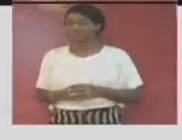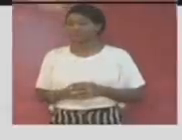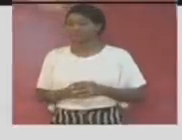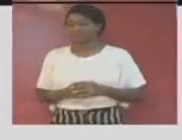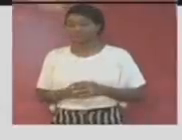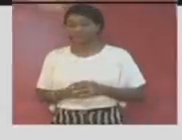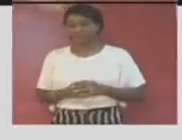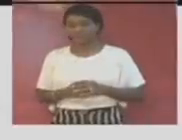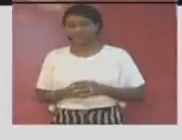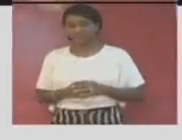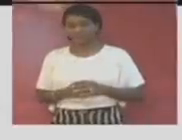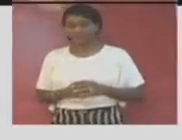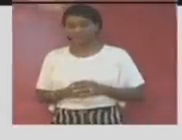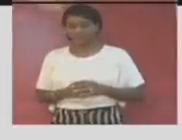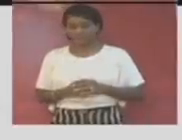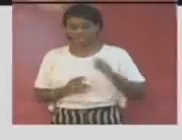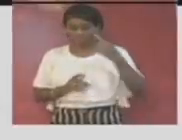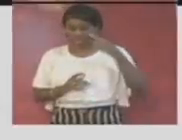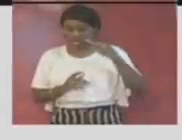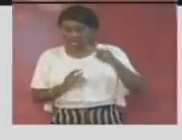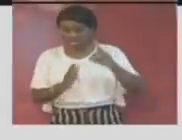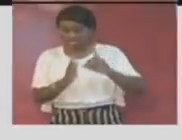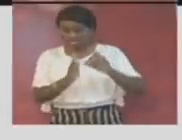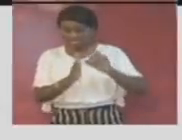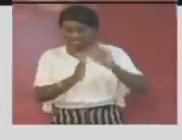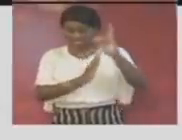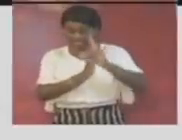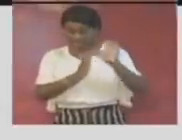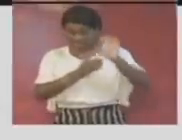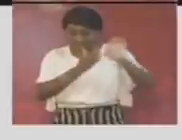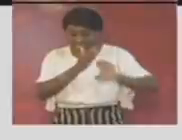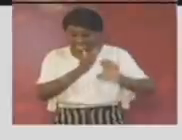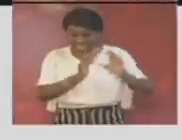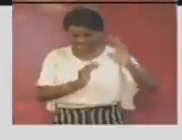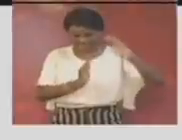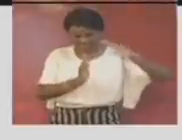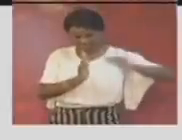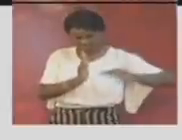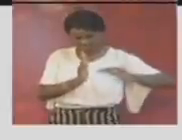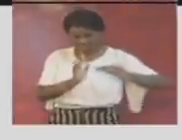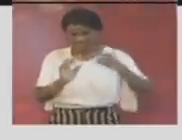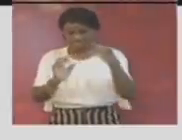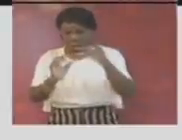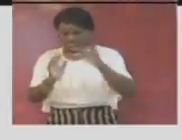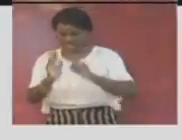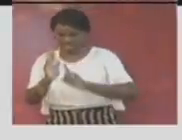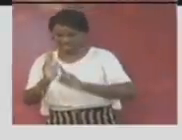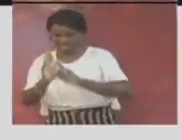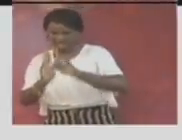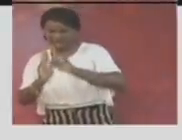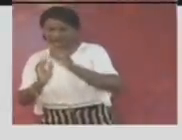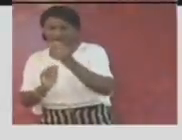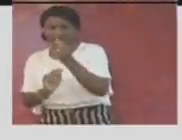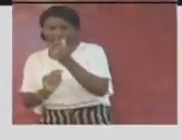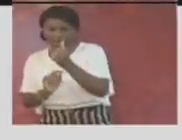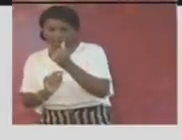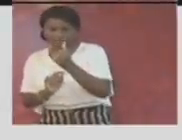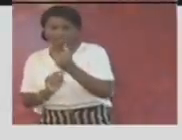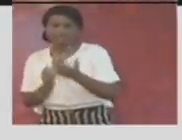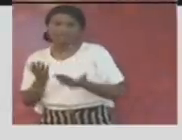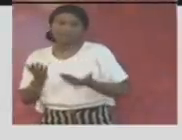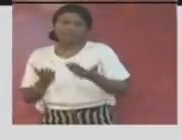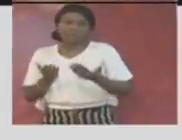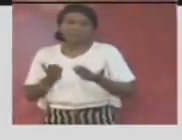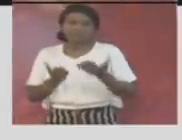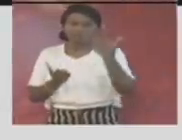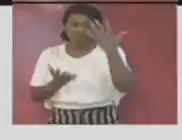in the corresponding end of December. As we said, we do suspect that that may be related to any enhanced or